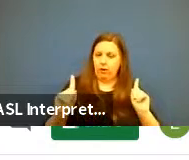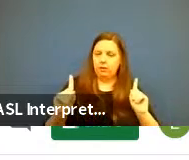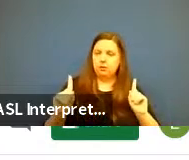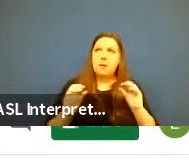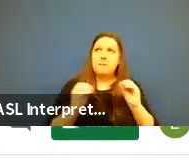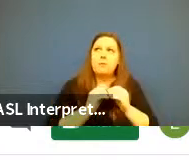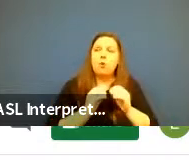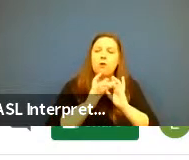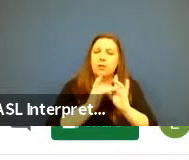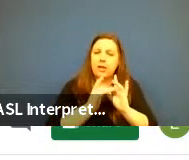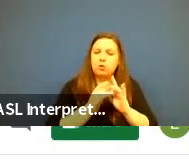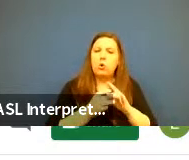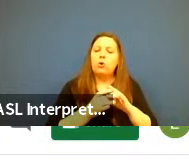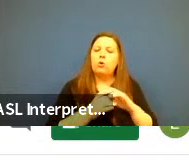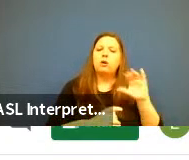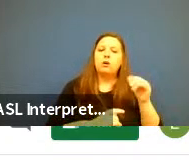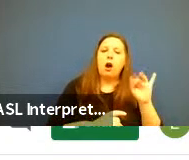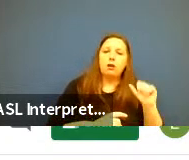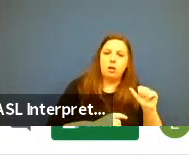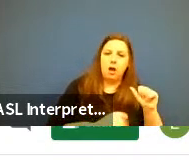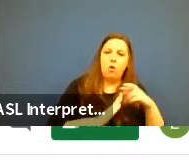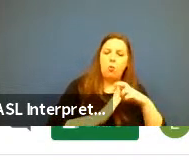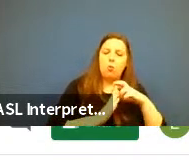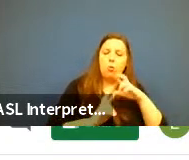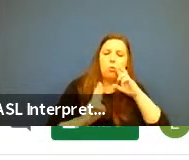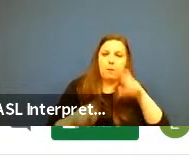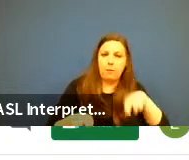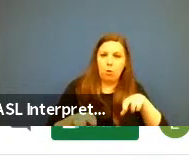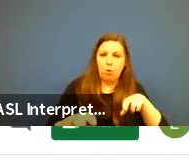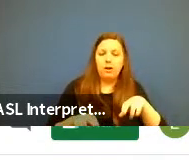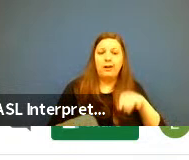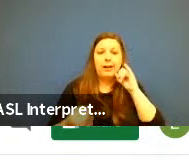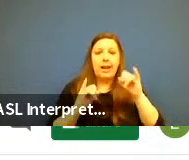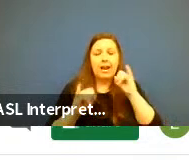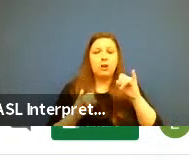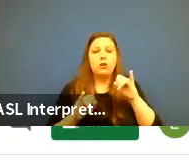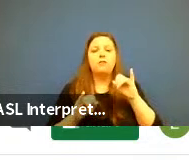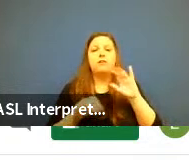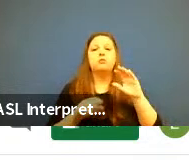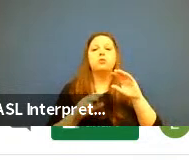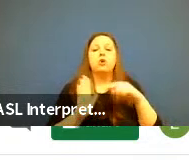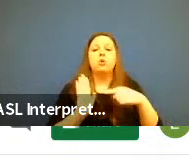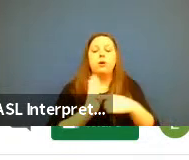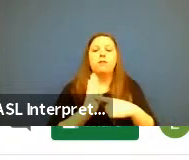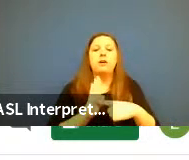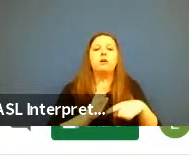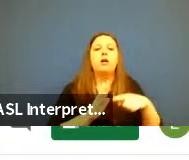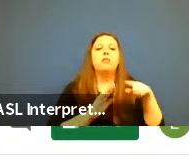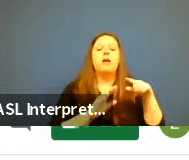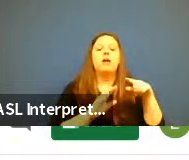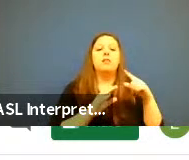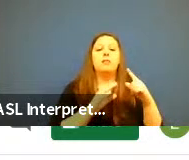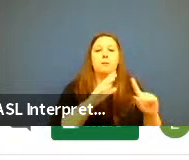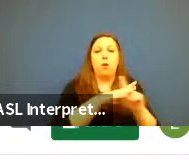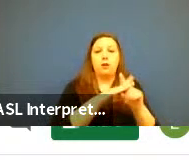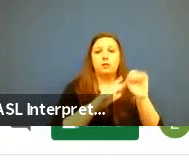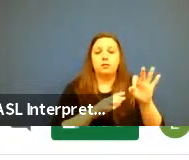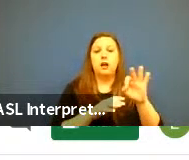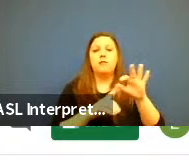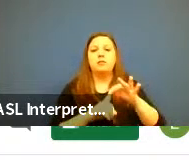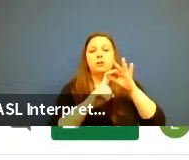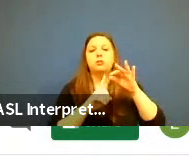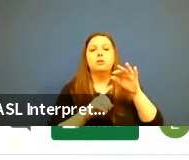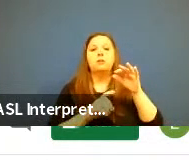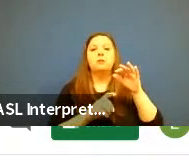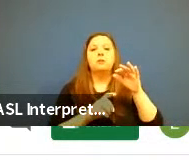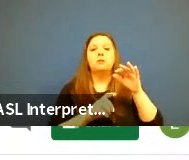what is said in the Cognia report. Interviews reveal that the presence of special interest groups in the community who perceive their function as an advisory group